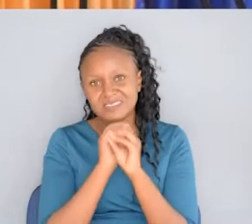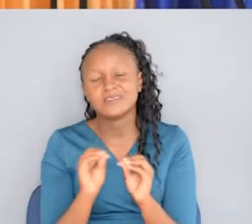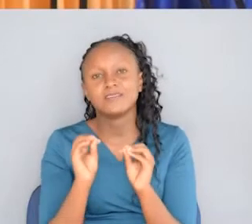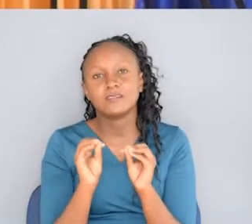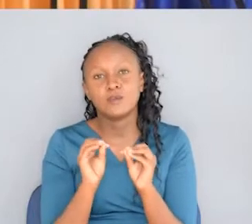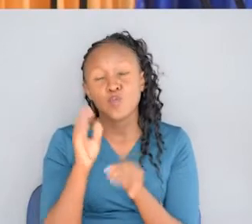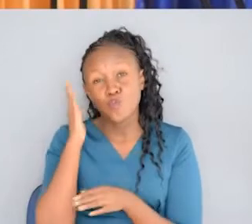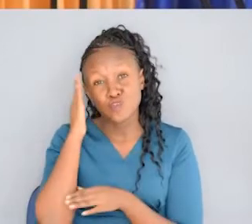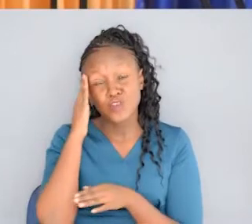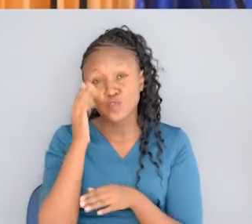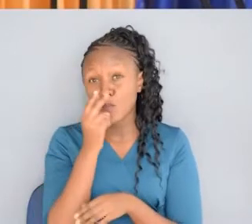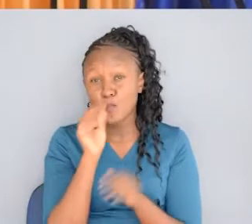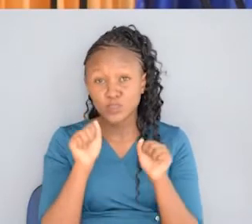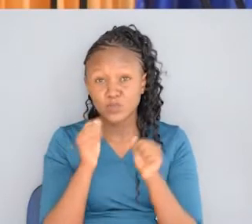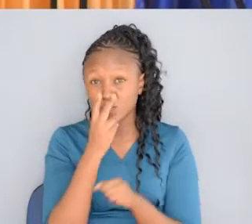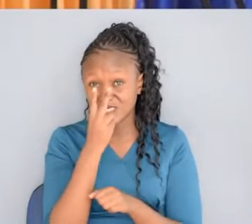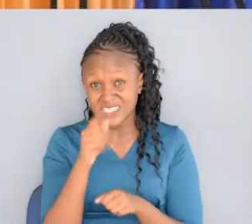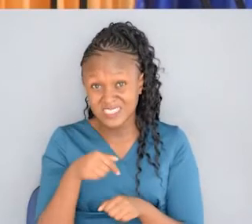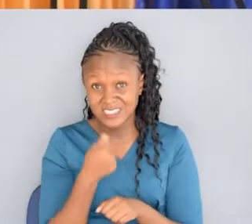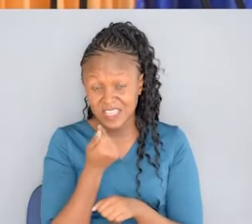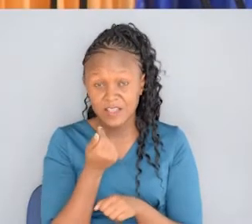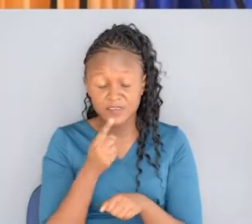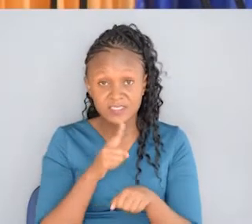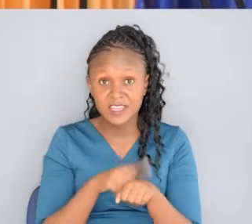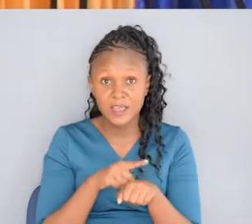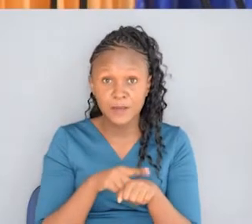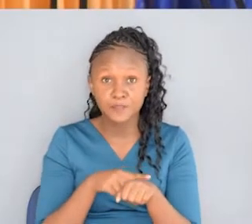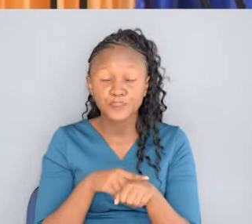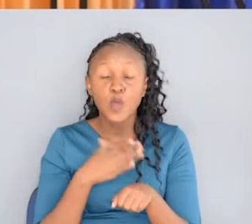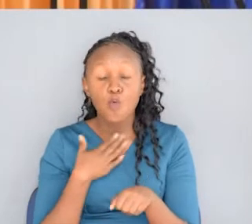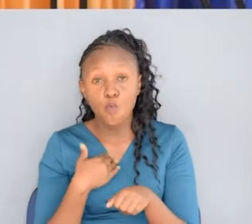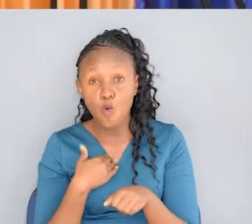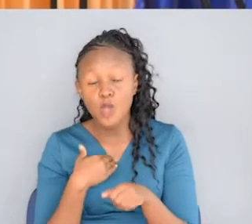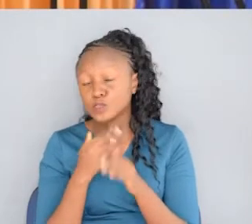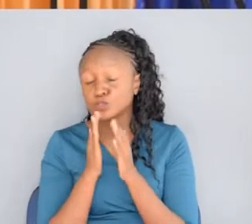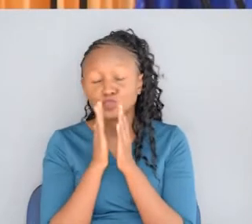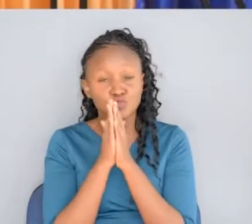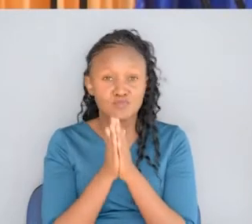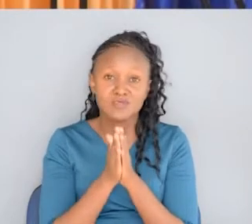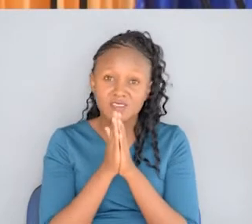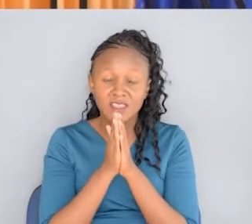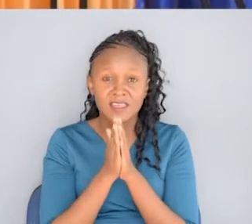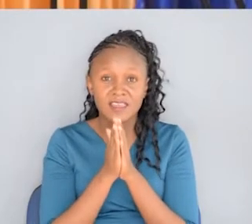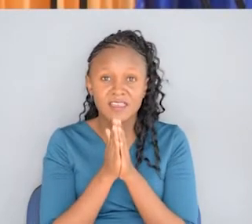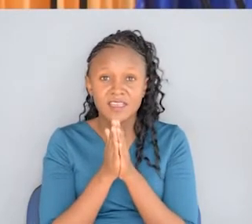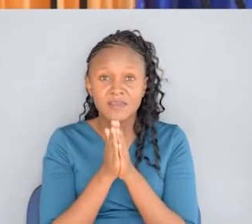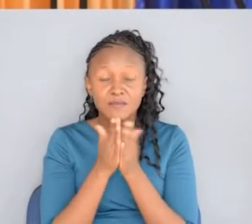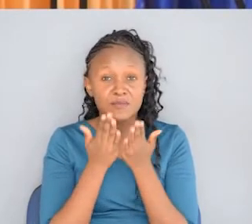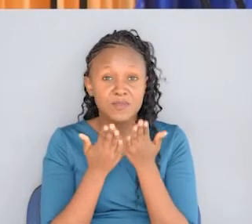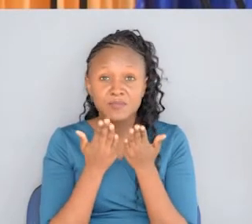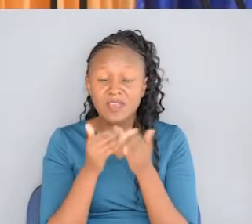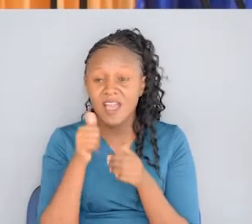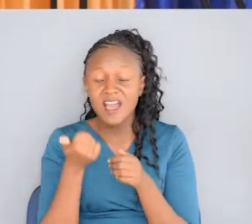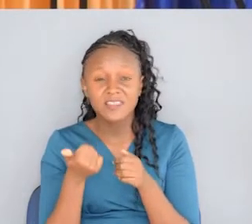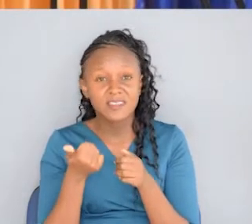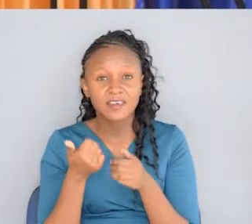myself times that I had a prompting in my heart to spend time with God, and maybe there are other things that I thought to be of more priority,